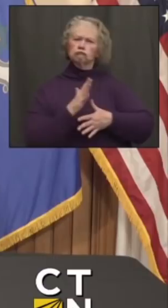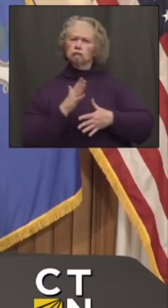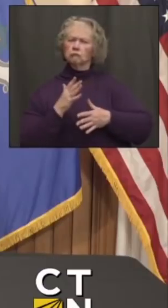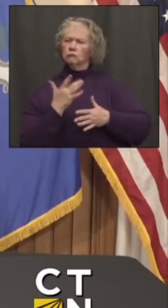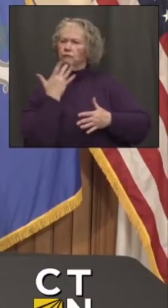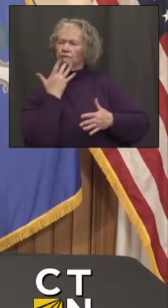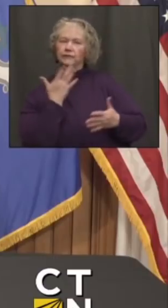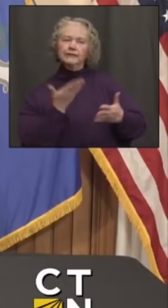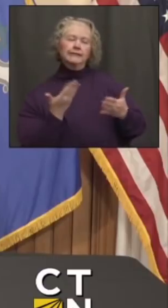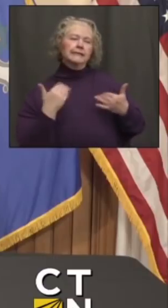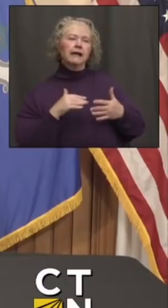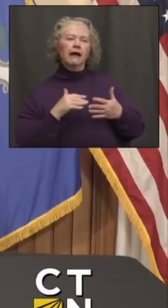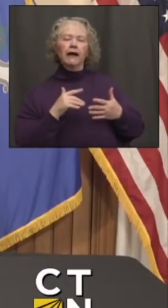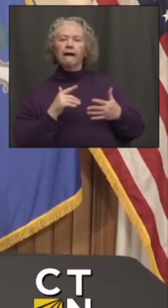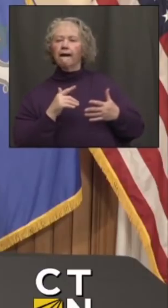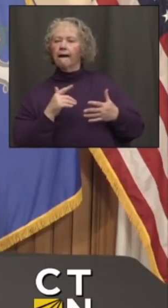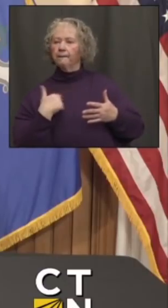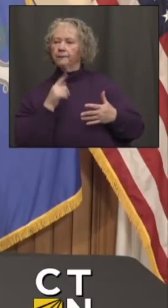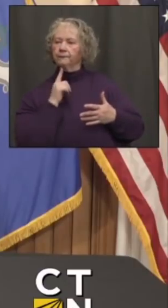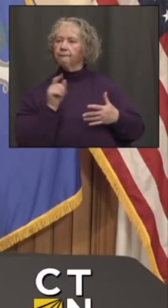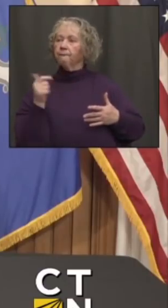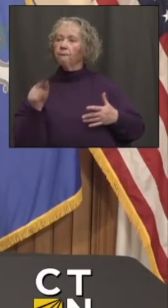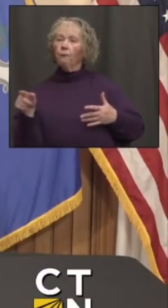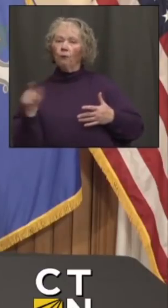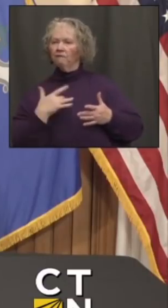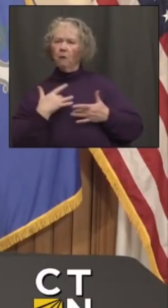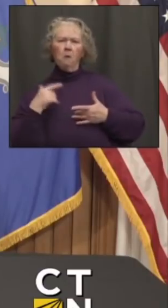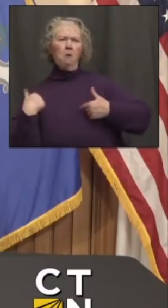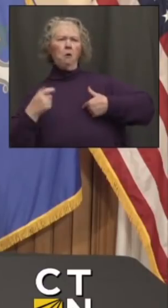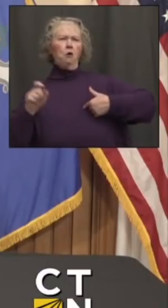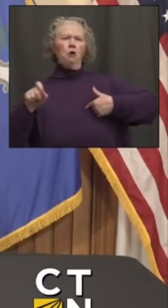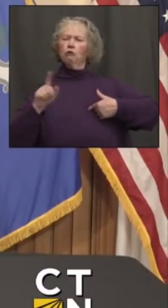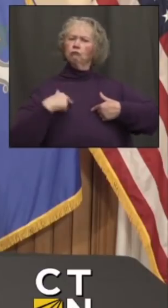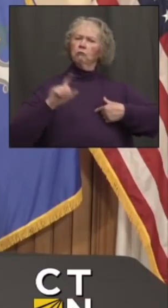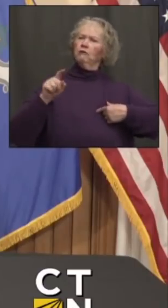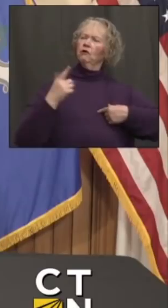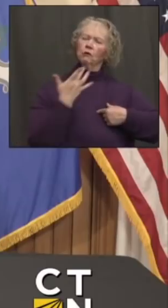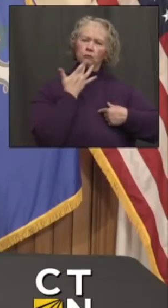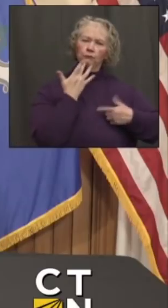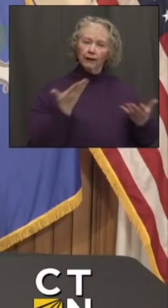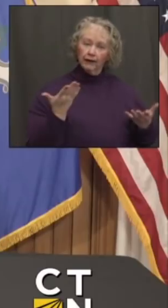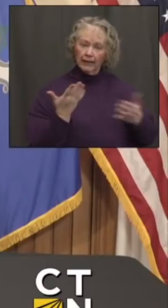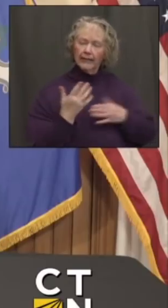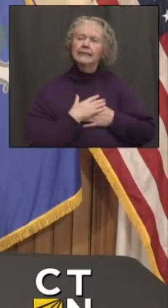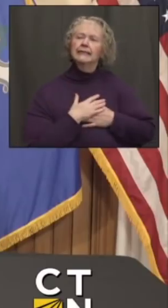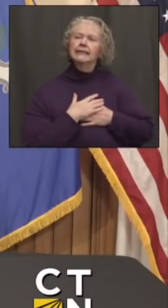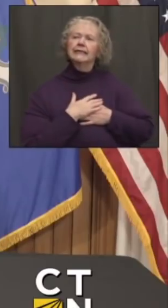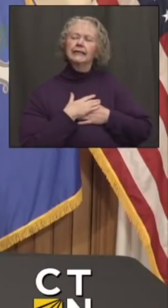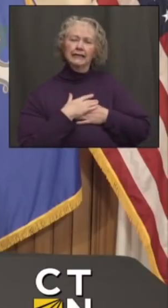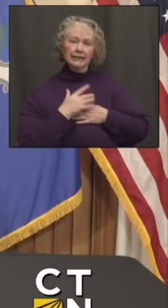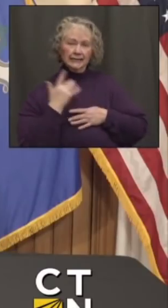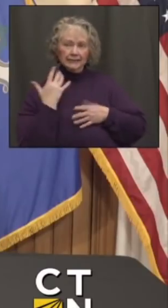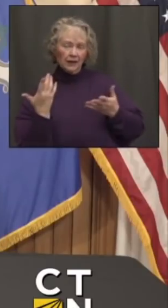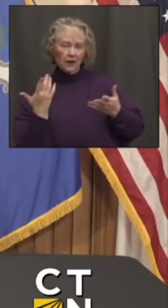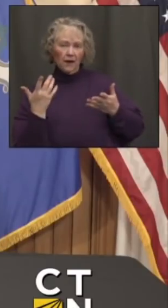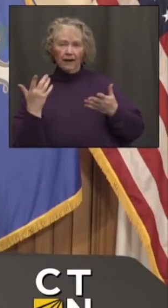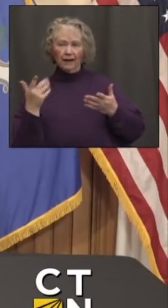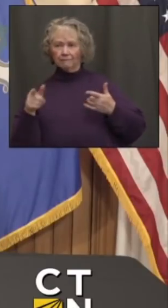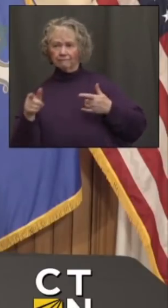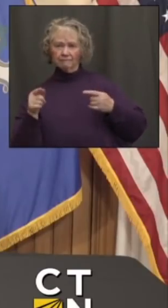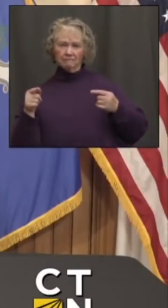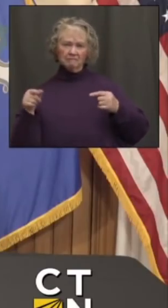that CDC has provided us with already. Well, I asked because, and this will be my last question, I asked because we have the teachers saying